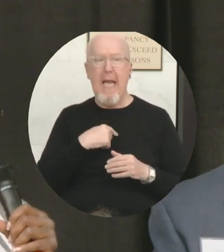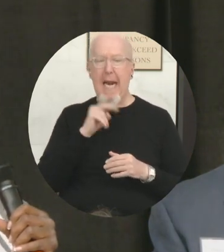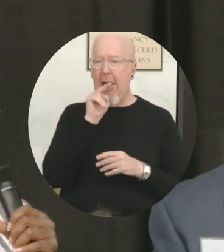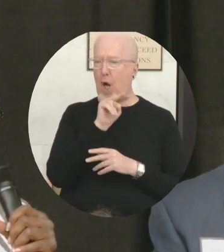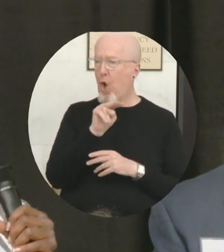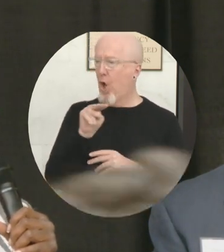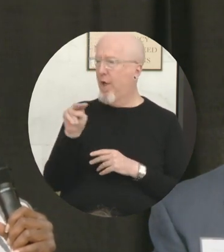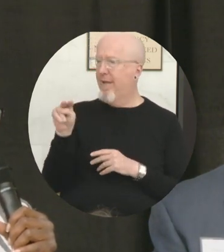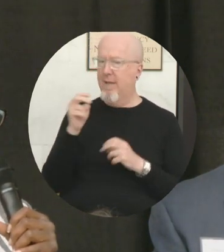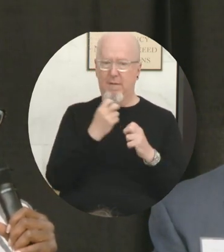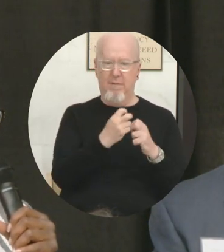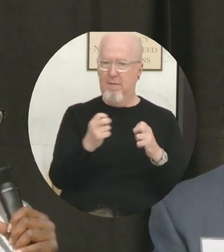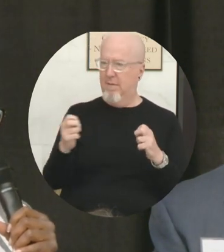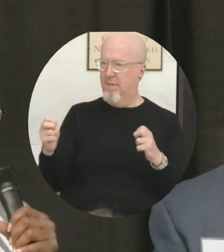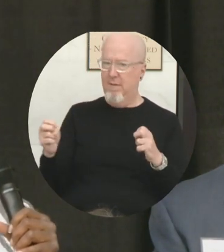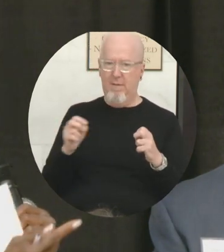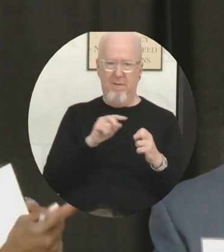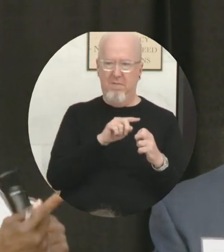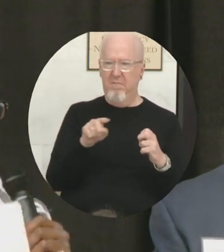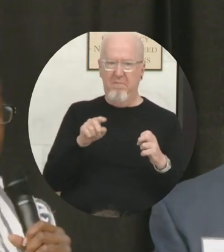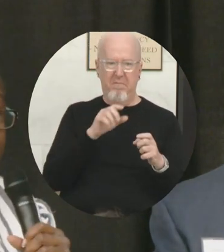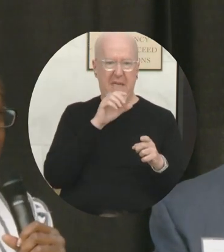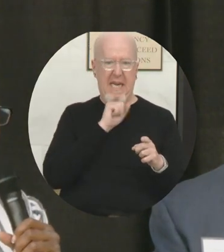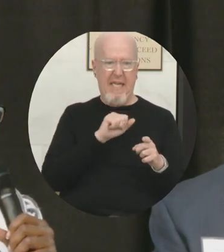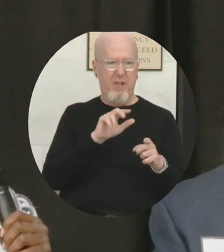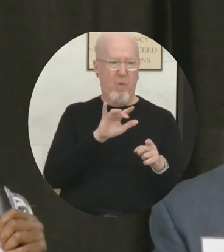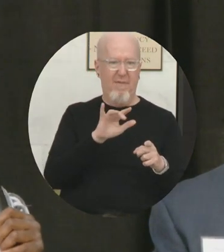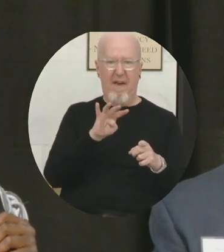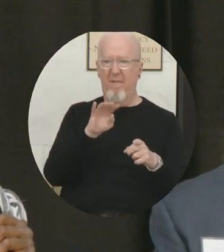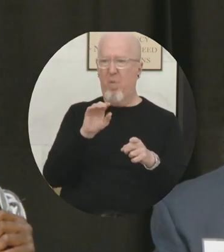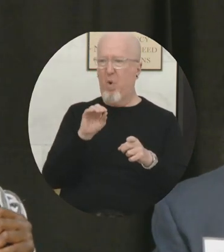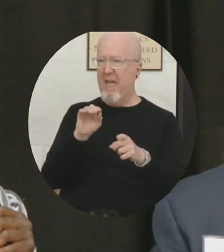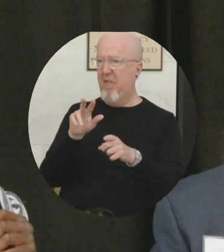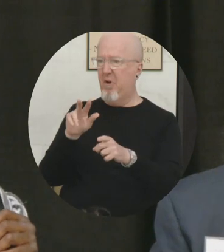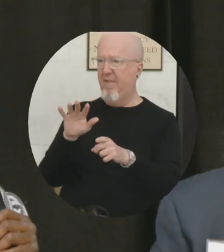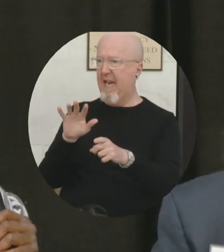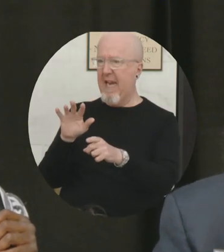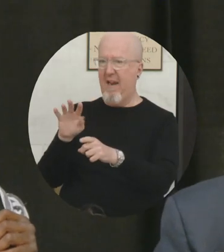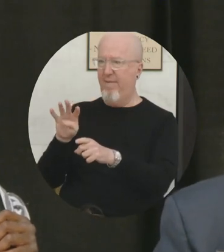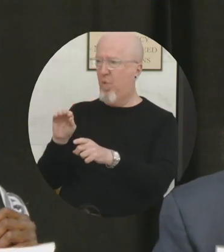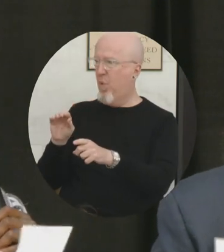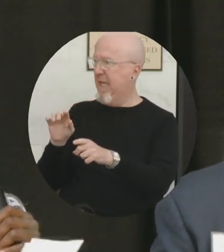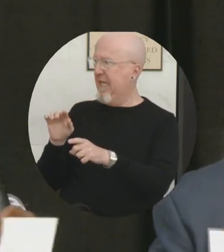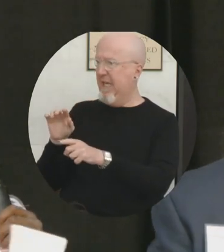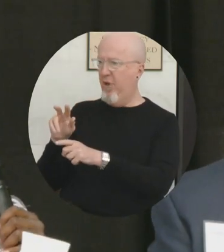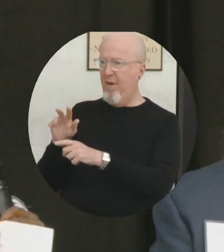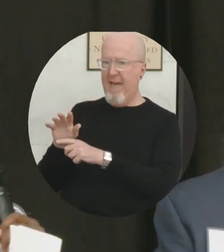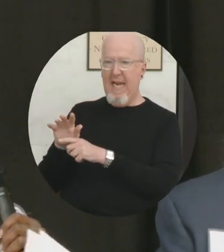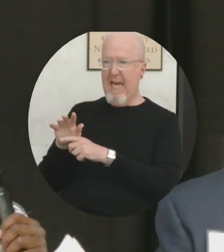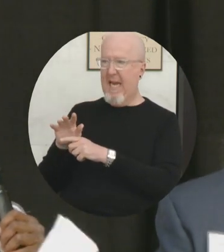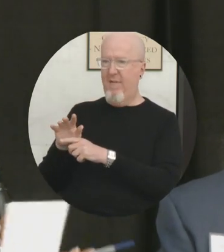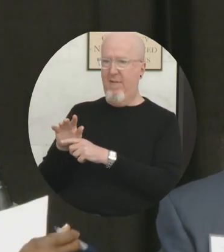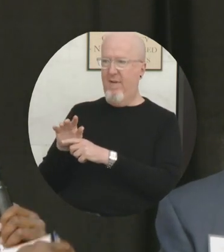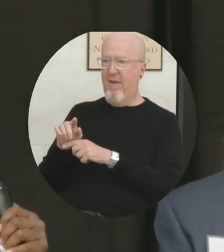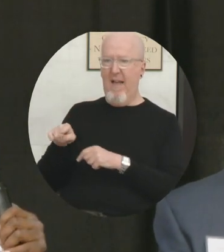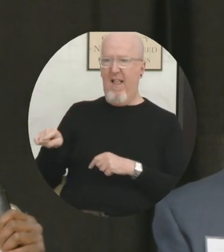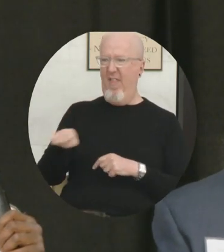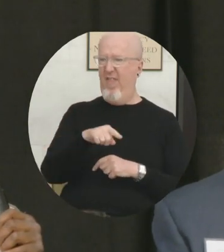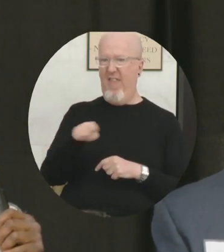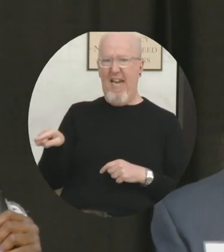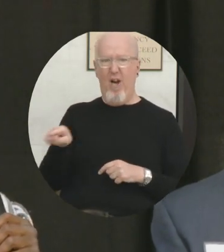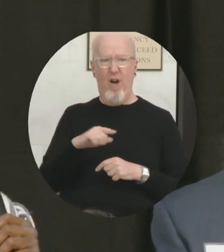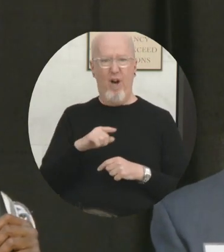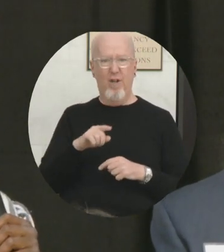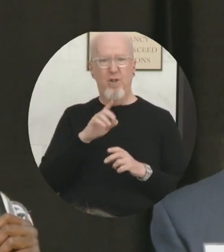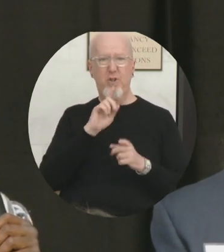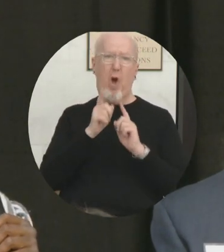were 25 or I'll say 40 and younger. And it dawned on me, they're speaking on